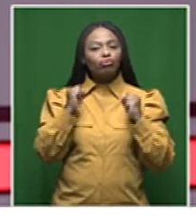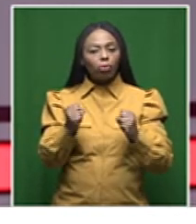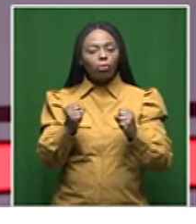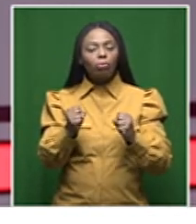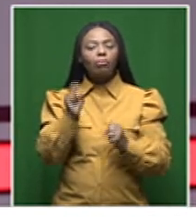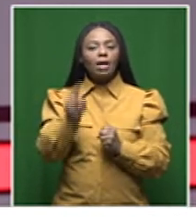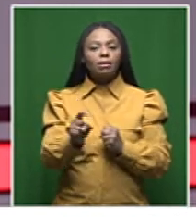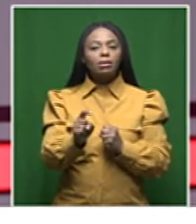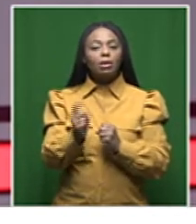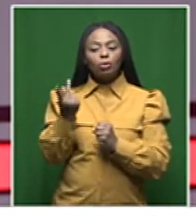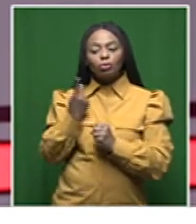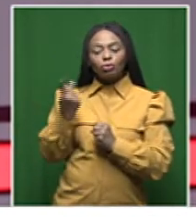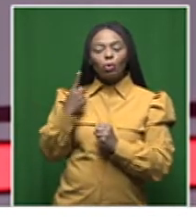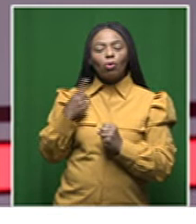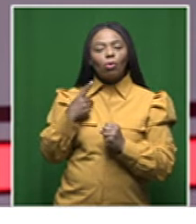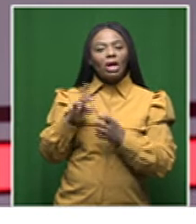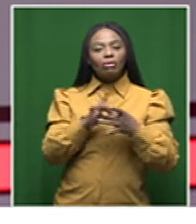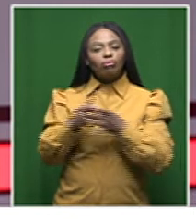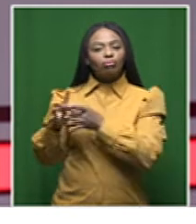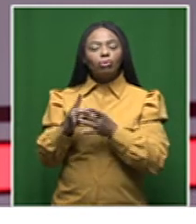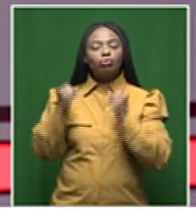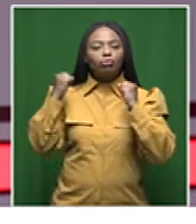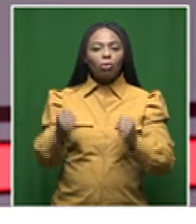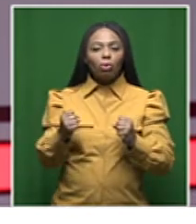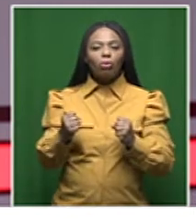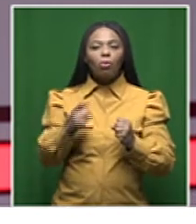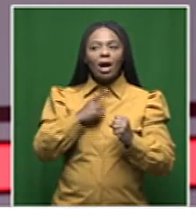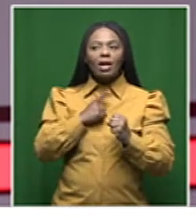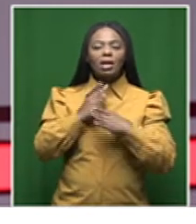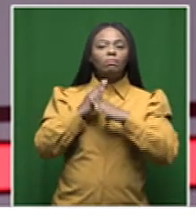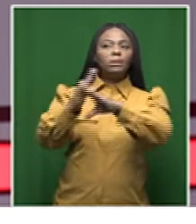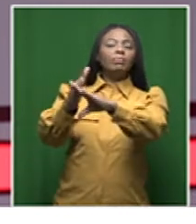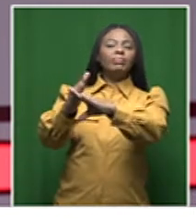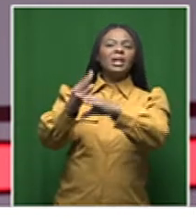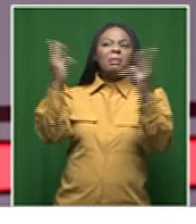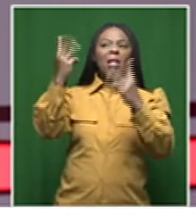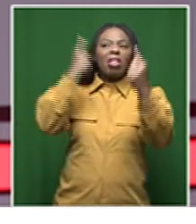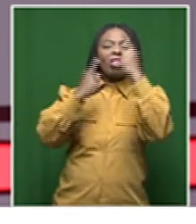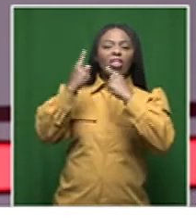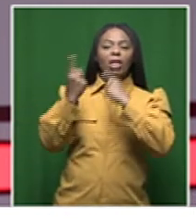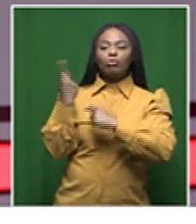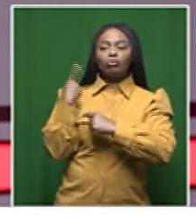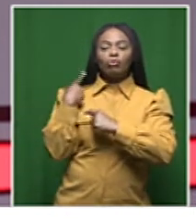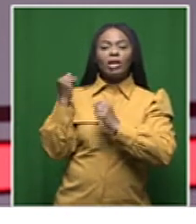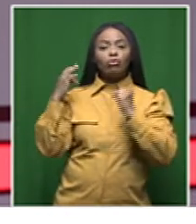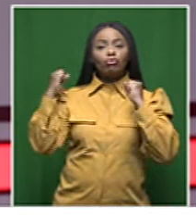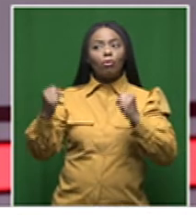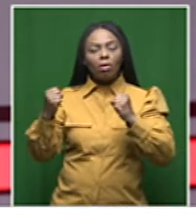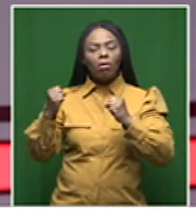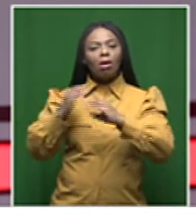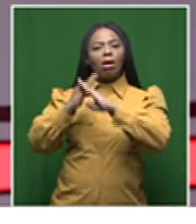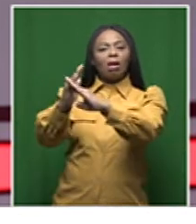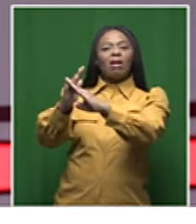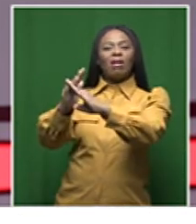That becomes a solace against society out there who doesn't understand the background but making